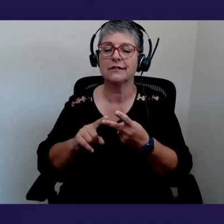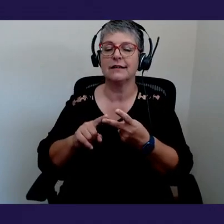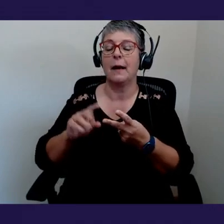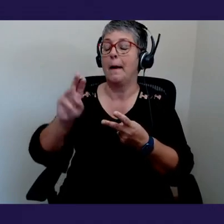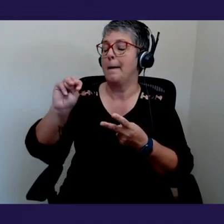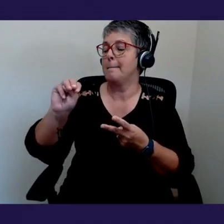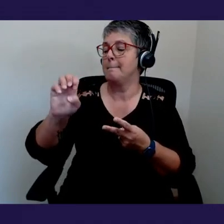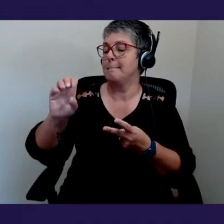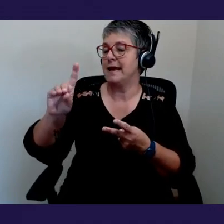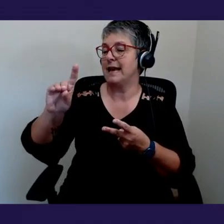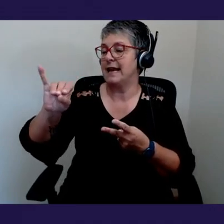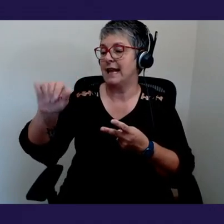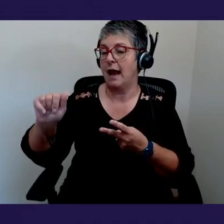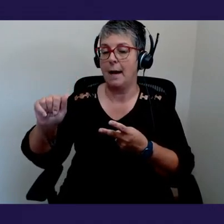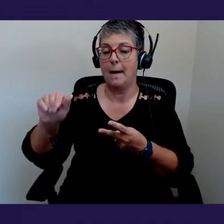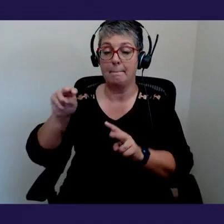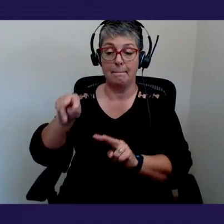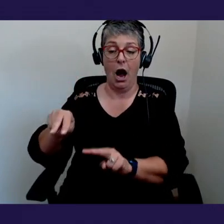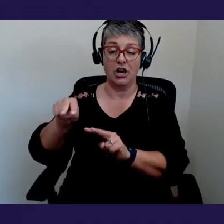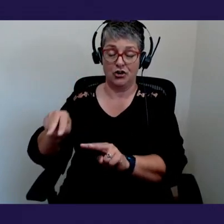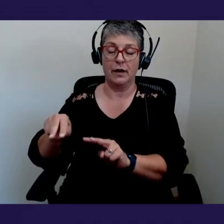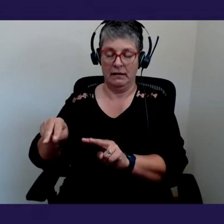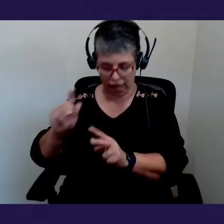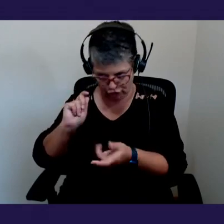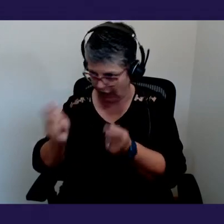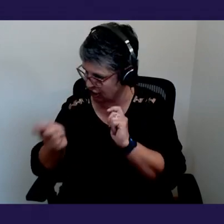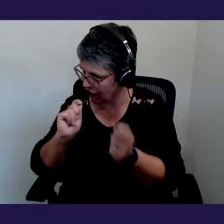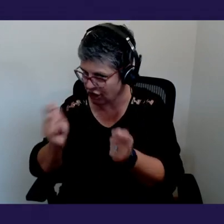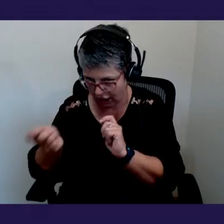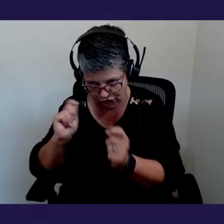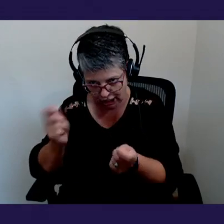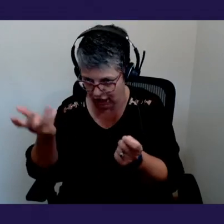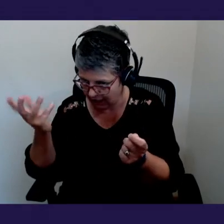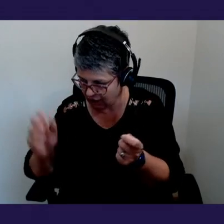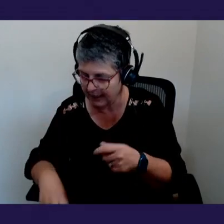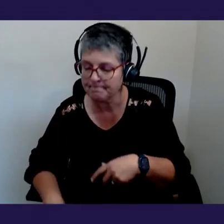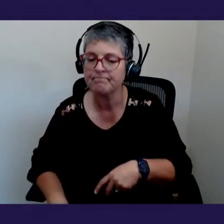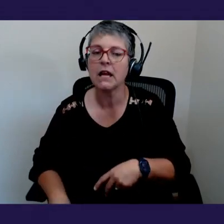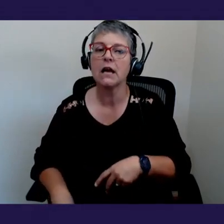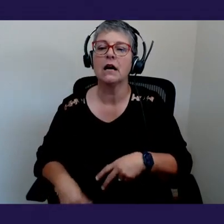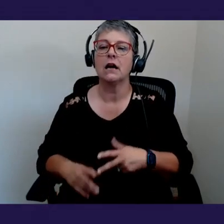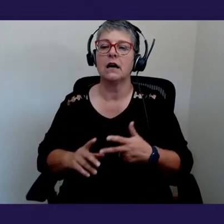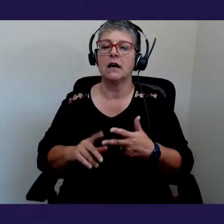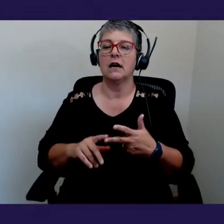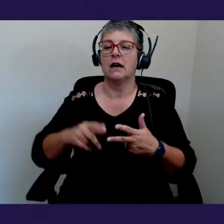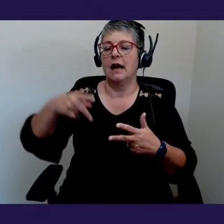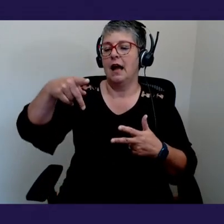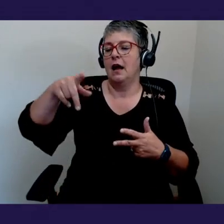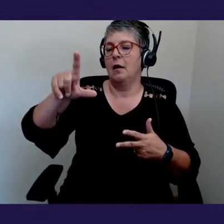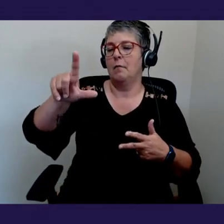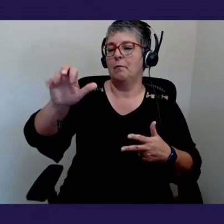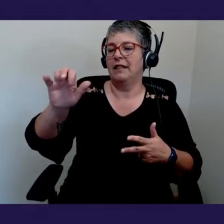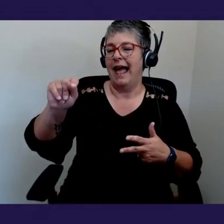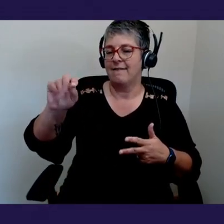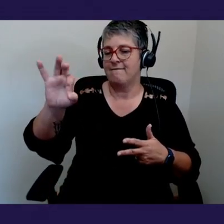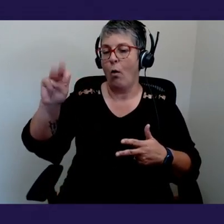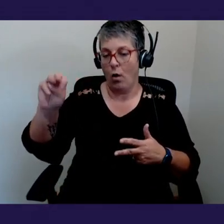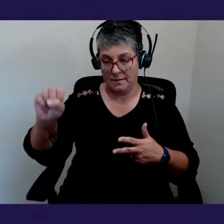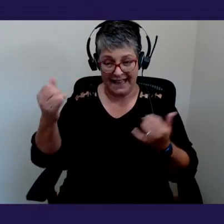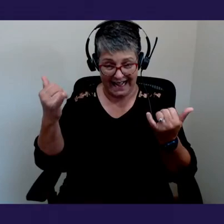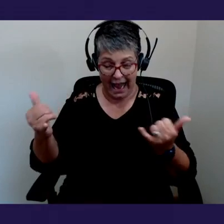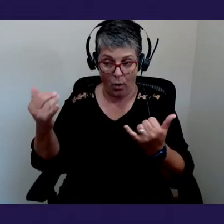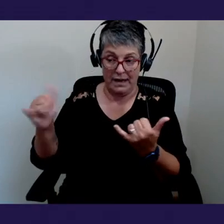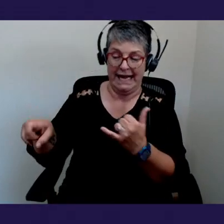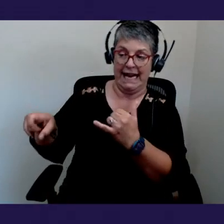of rapidly changing technology and capabilities, as well as platforms that need to be monitored. So for